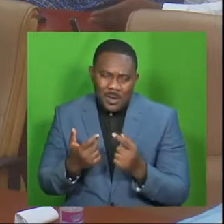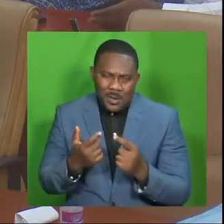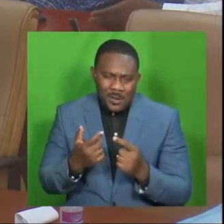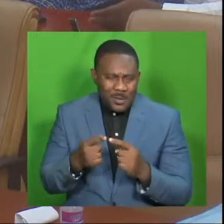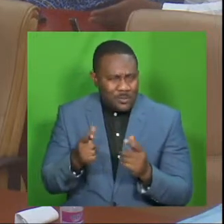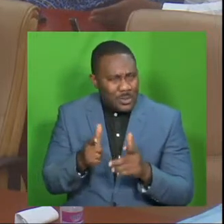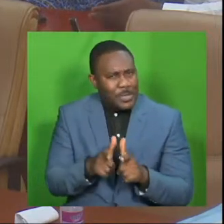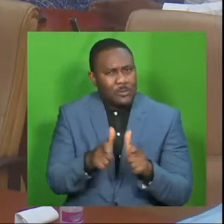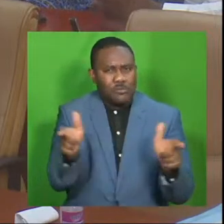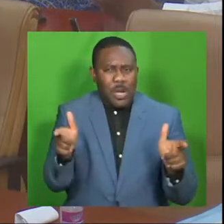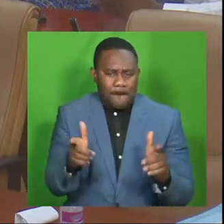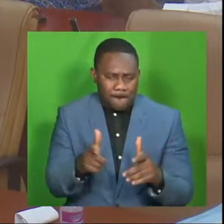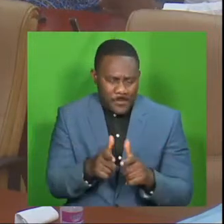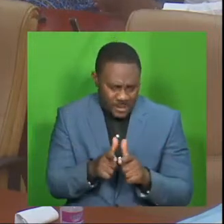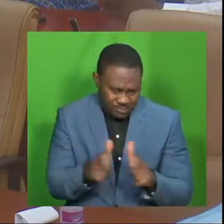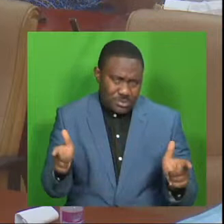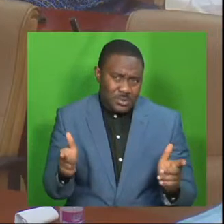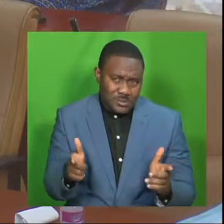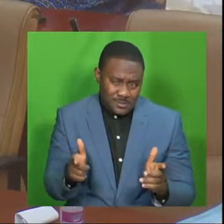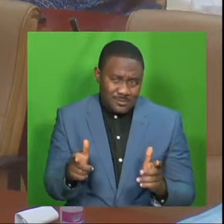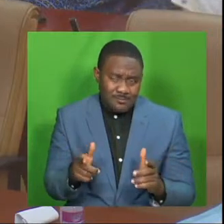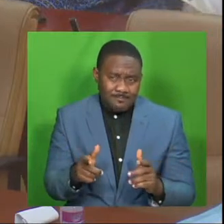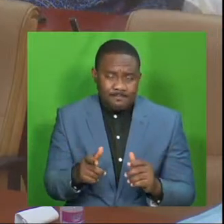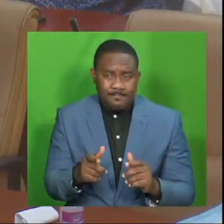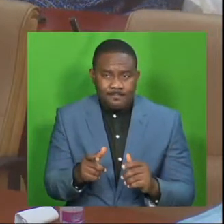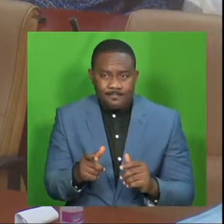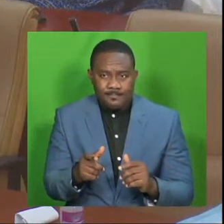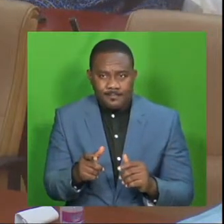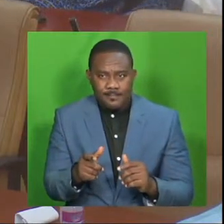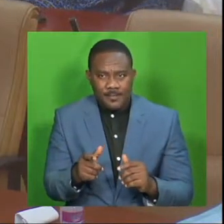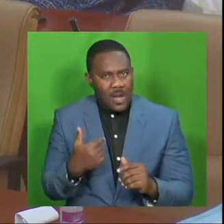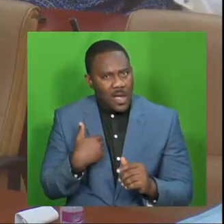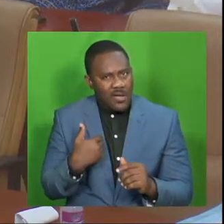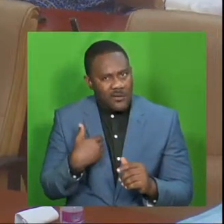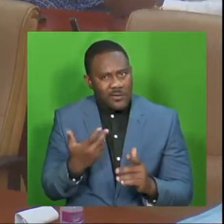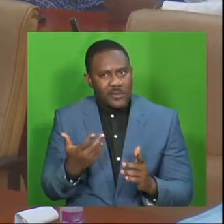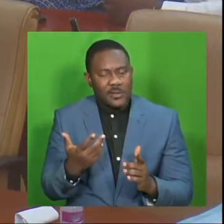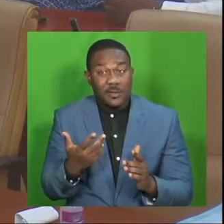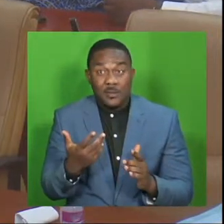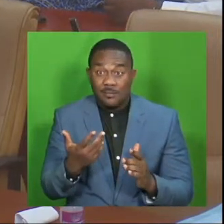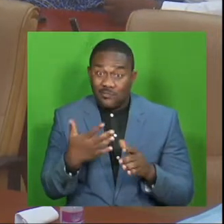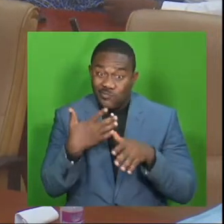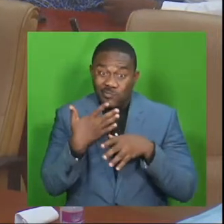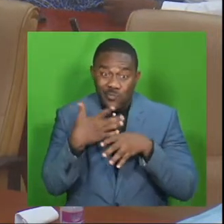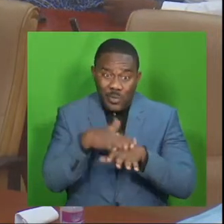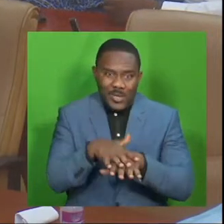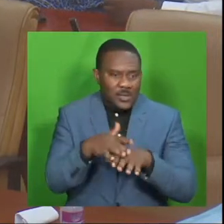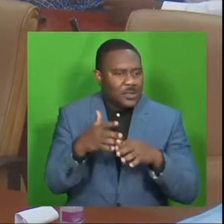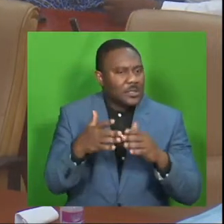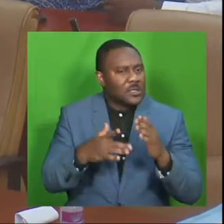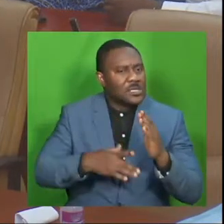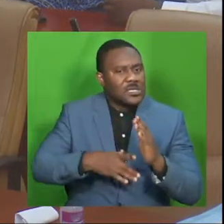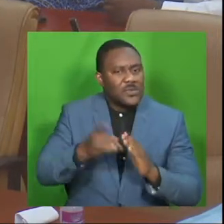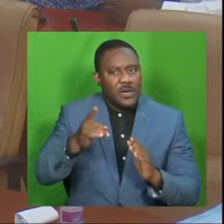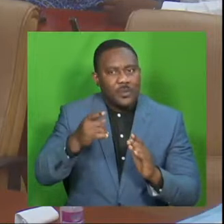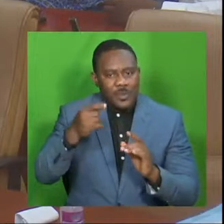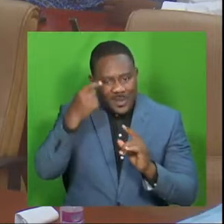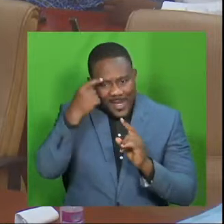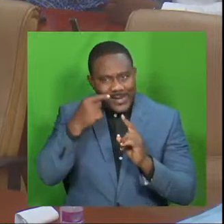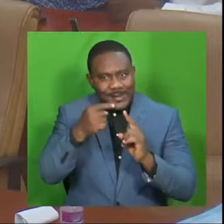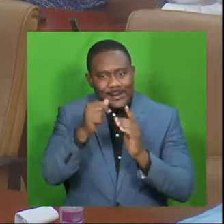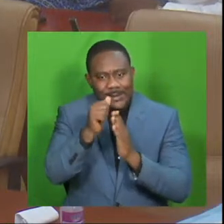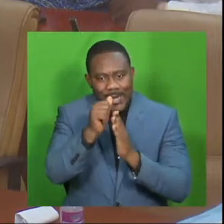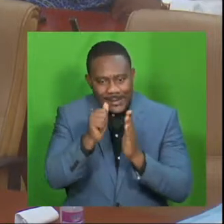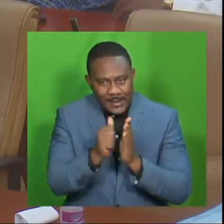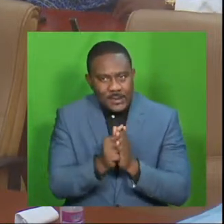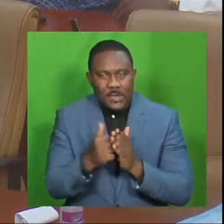It must be mainstream into main development agenda of the country, the blueprint of our development agenda. That has to be